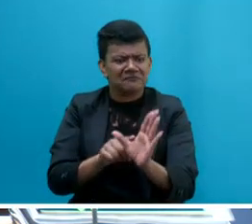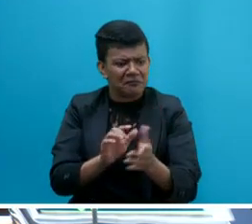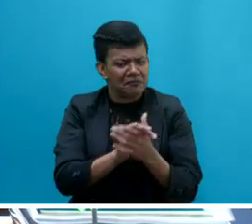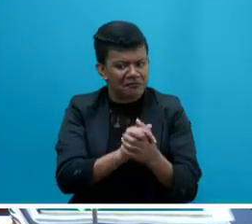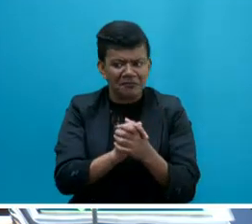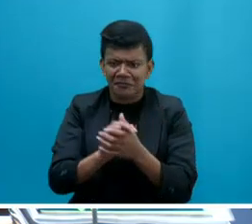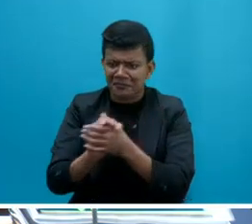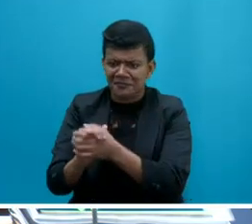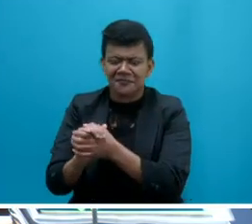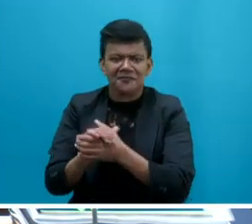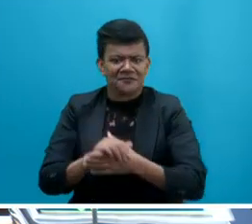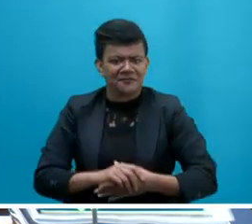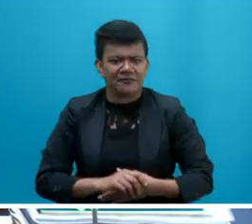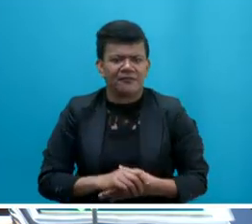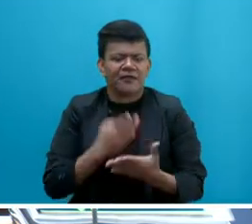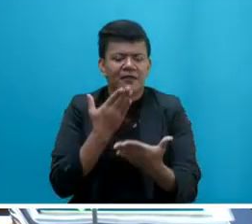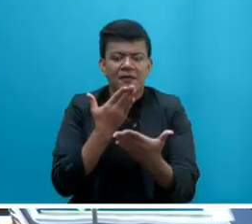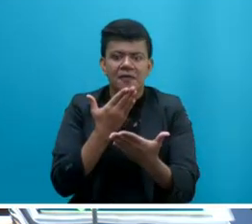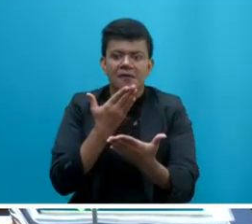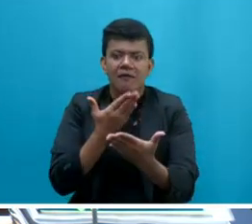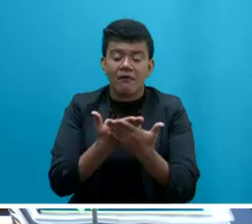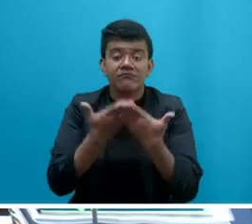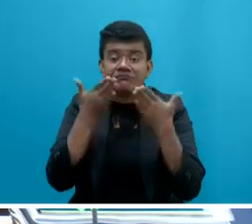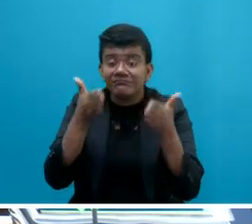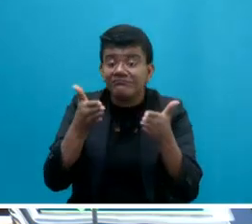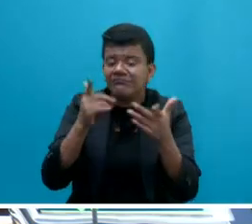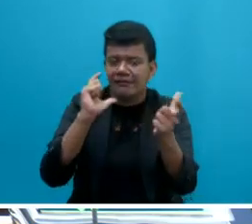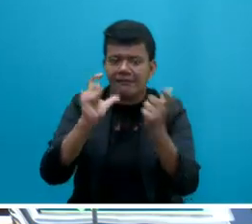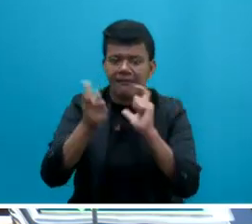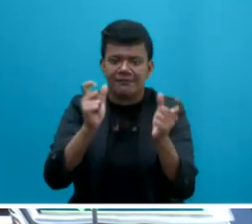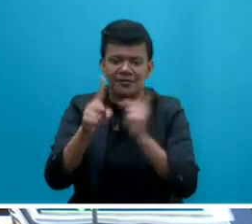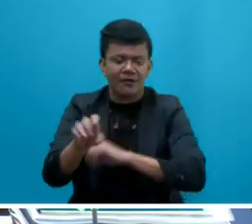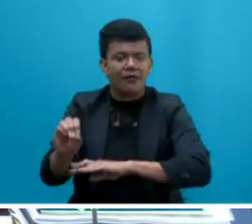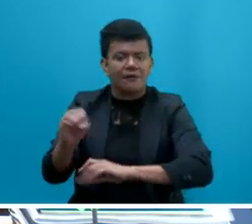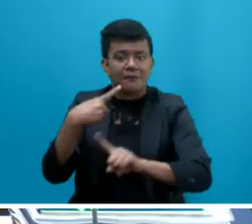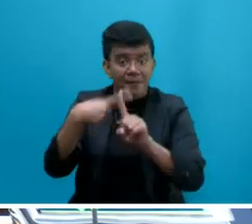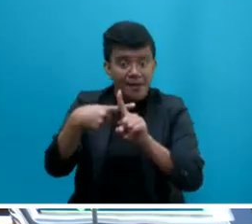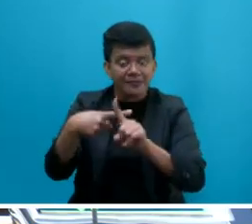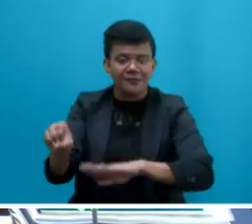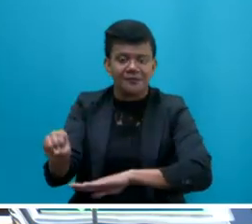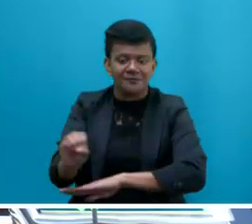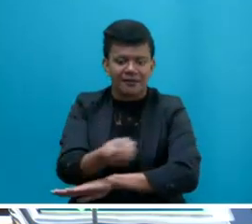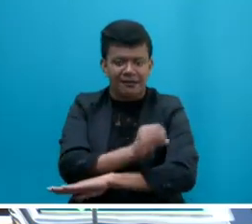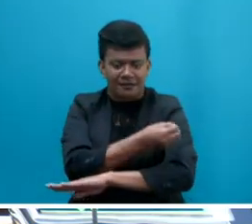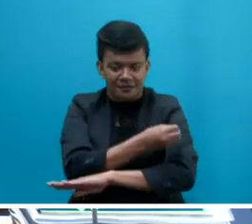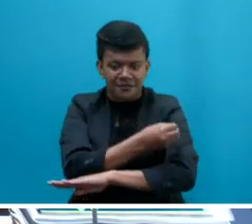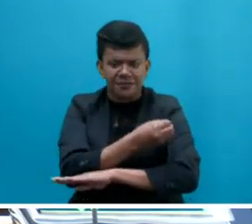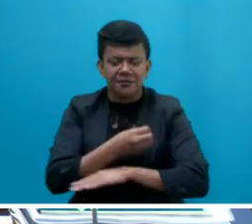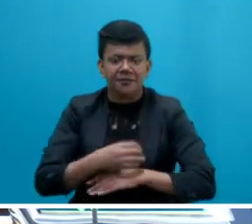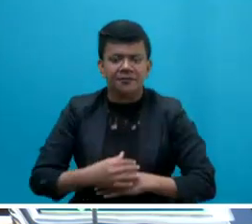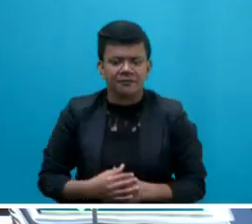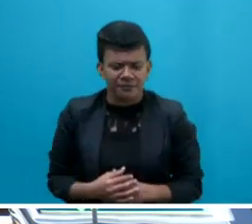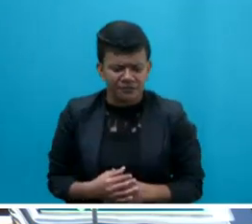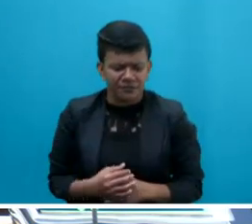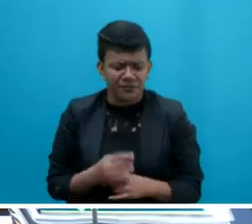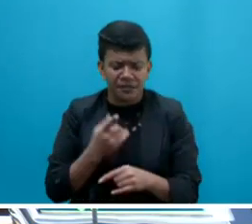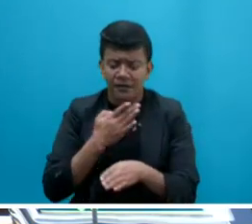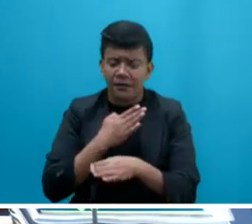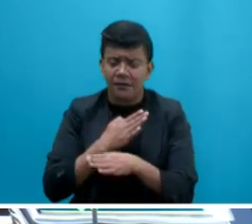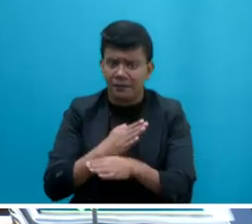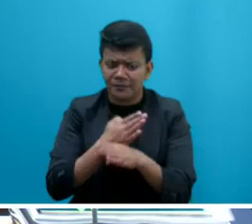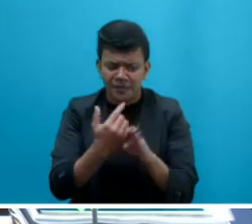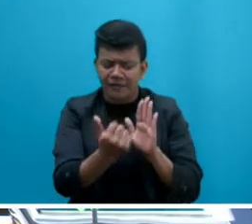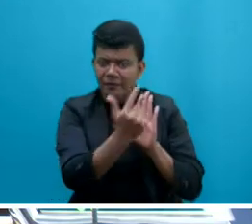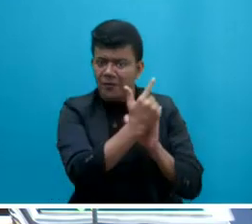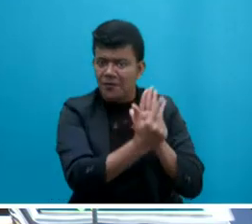climate and oceans diplomacy. We will not rest on our laurels. These are crucial priorities that we will continue